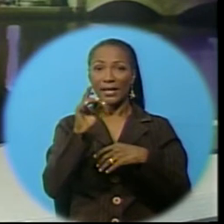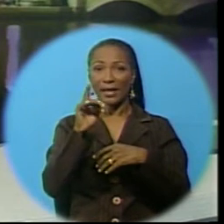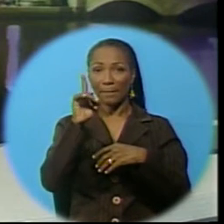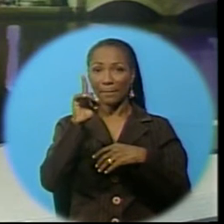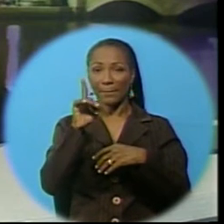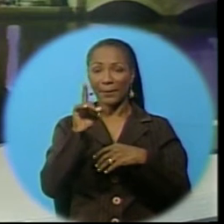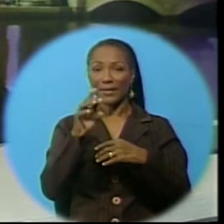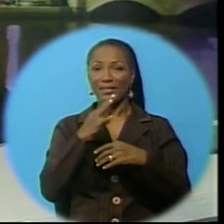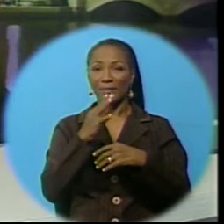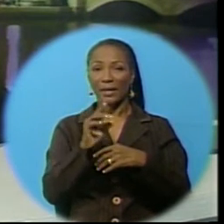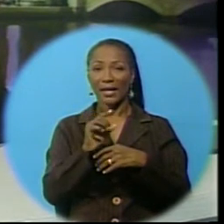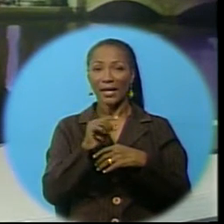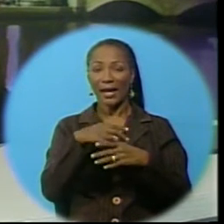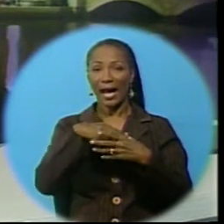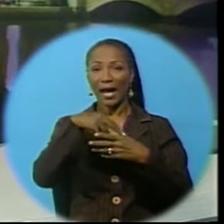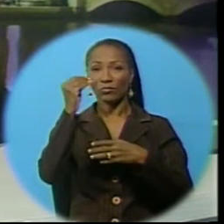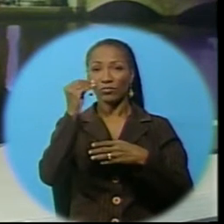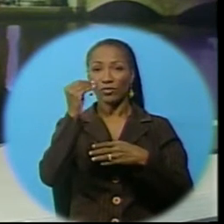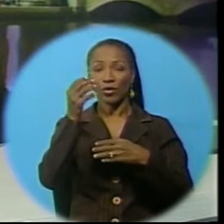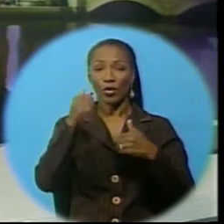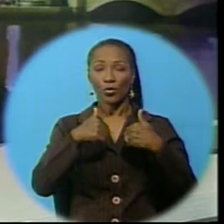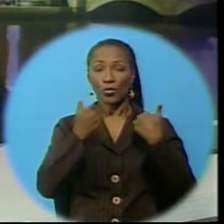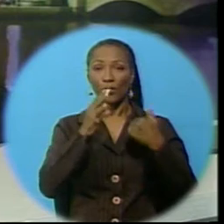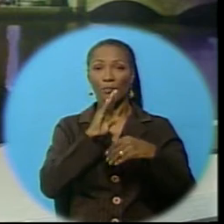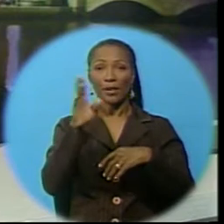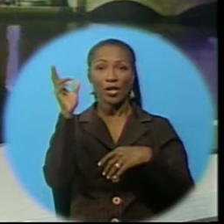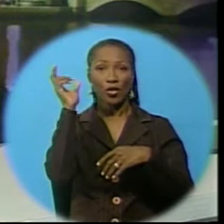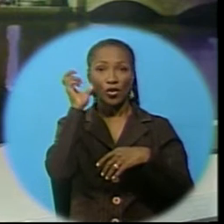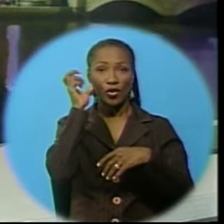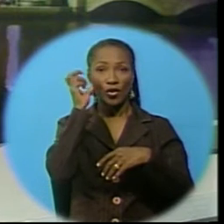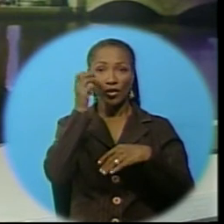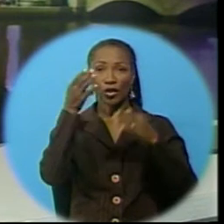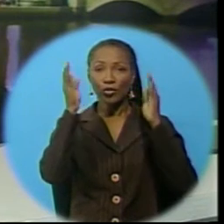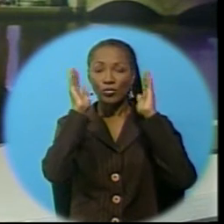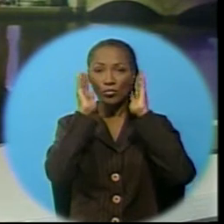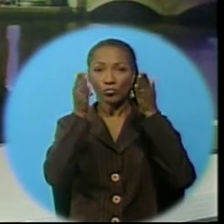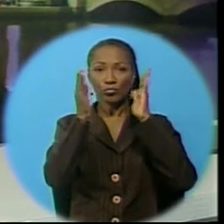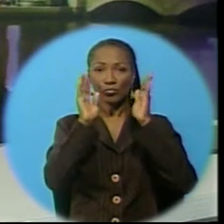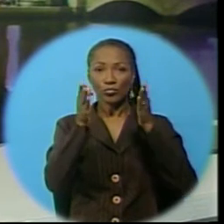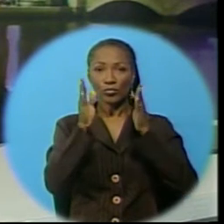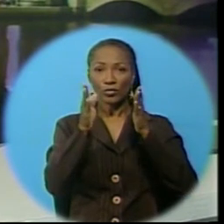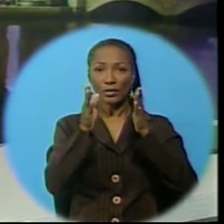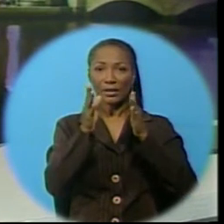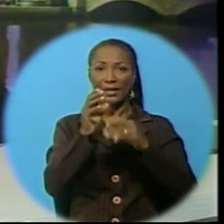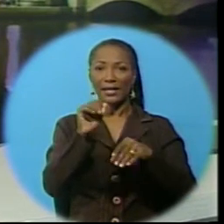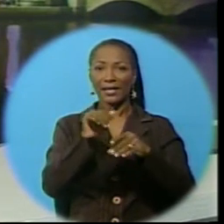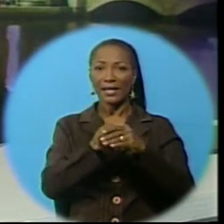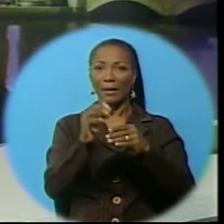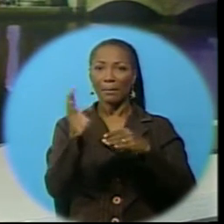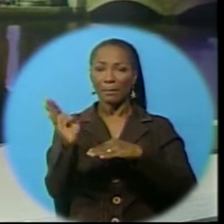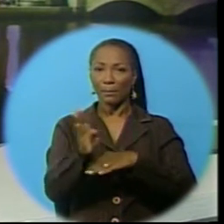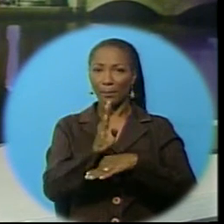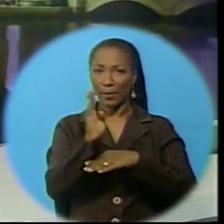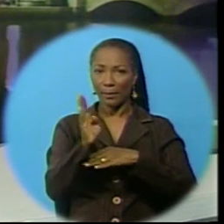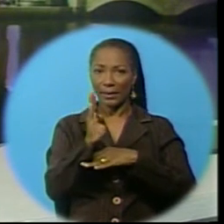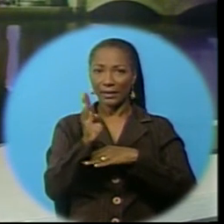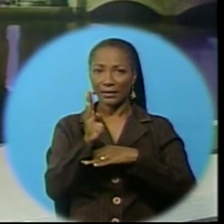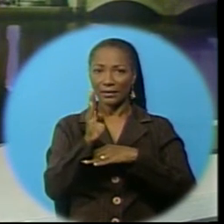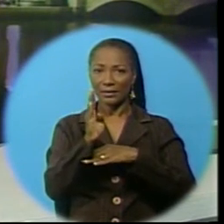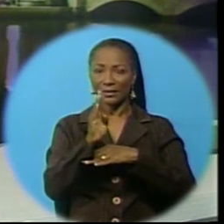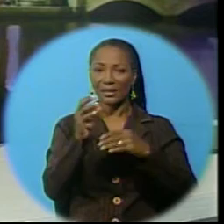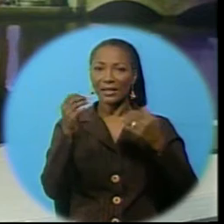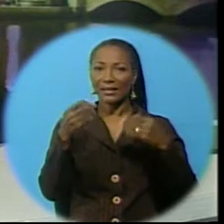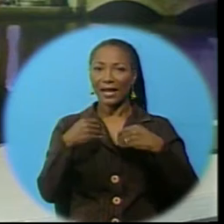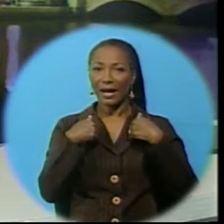panel discussion is meant to help to raise awareness on the matter of civil engagement in Barbados and give young people an opportunity to voice